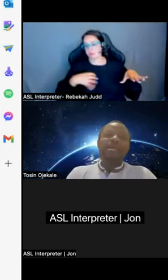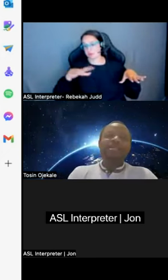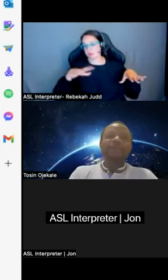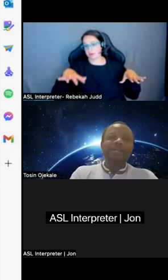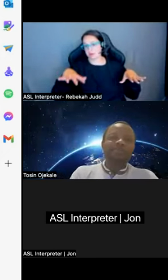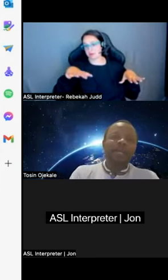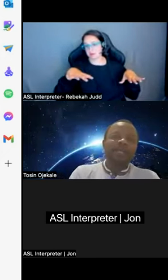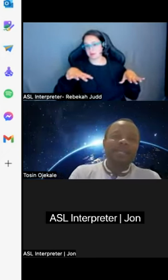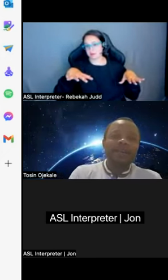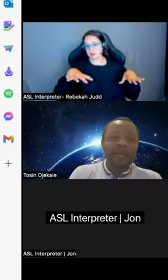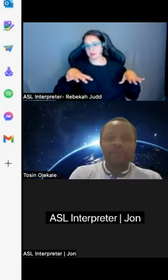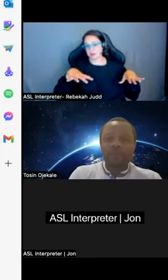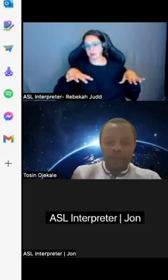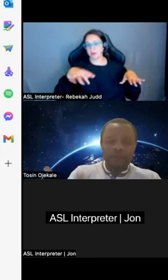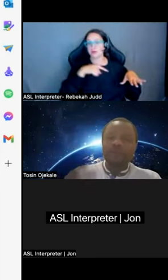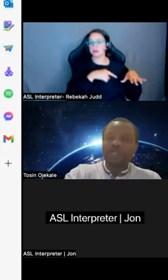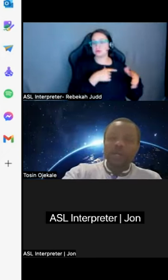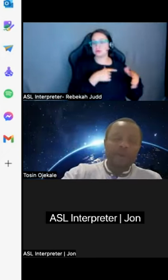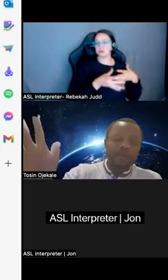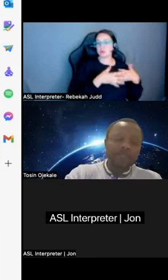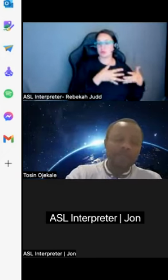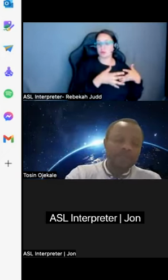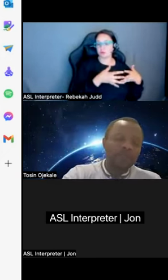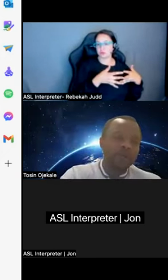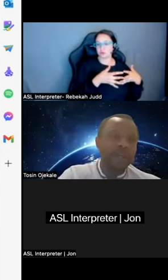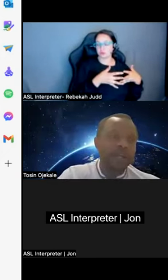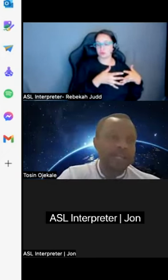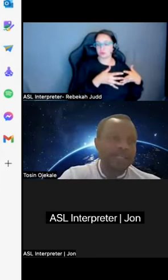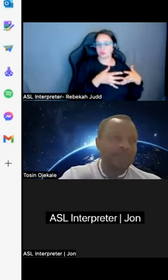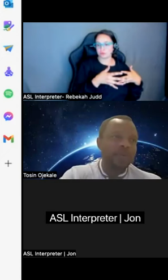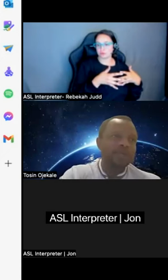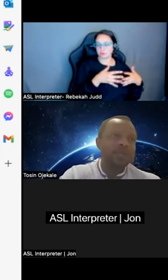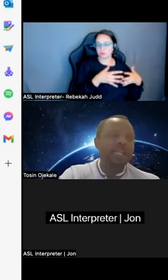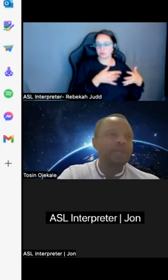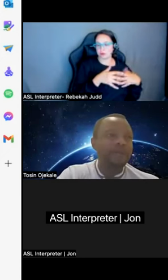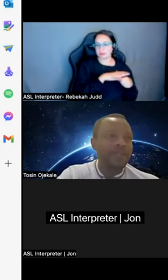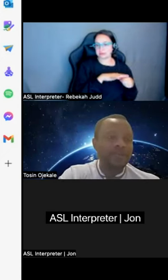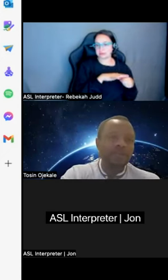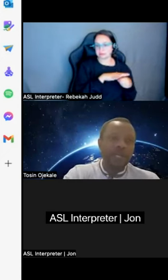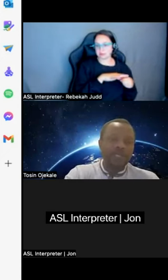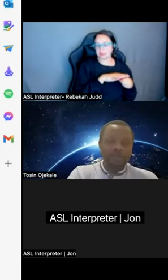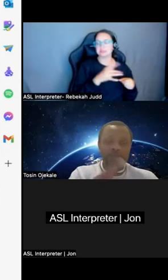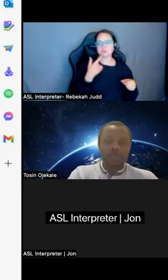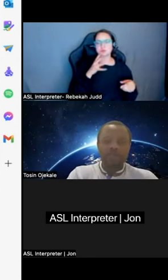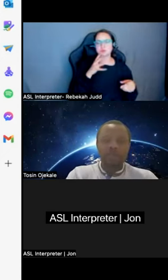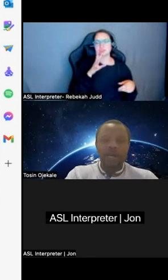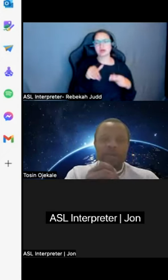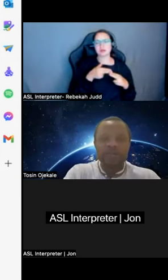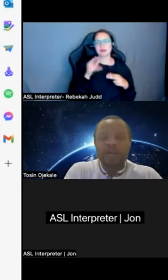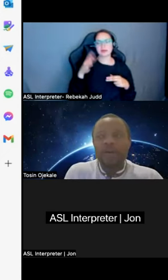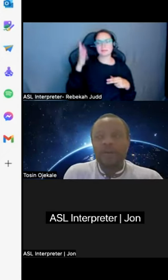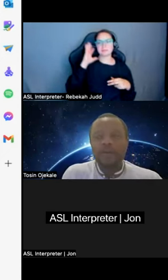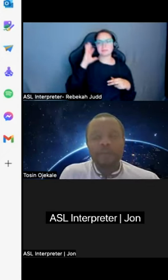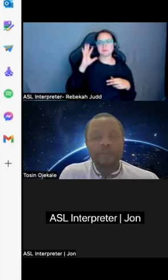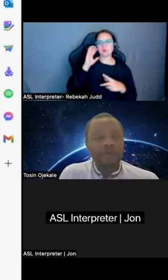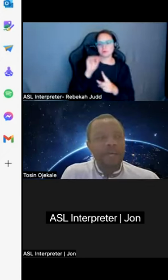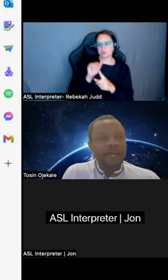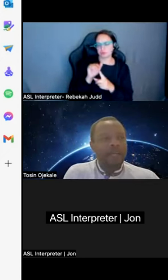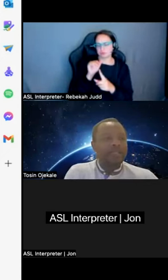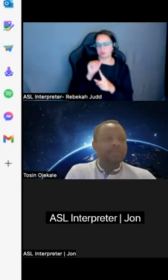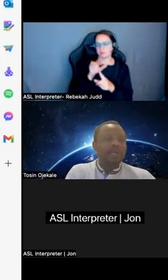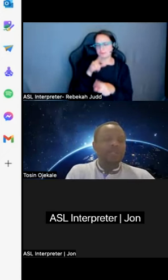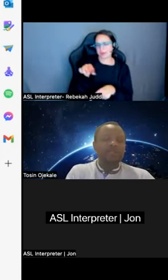So we said the gray space area, we'll still talk about it in one of the classes when we are talking about the physical space, but just to remind us of the